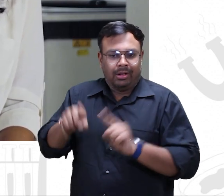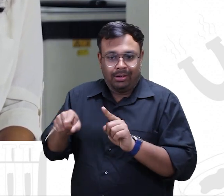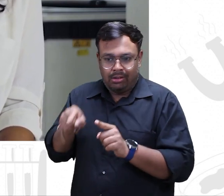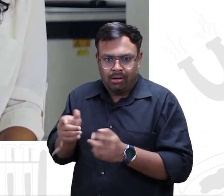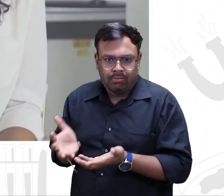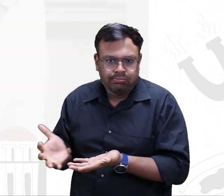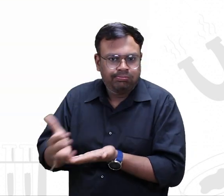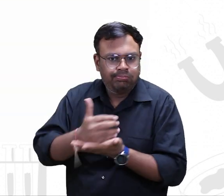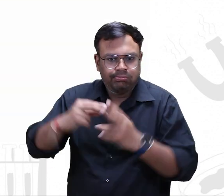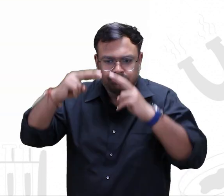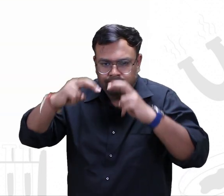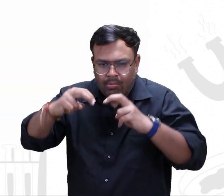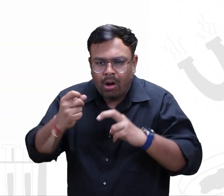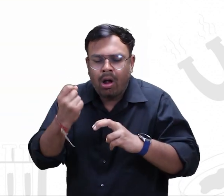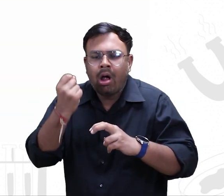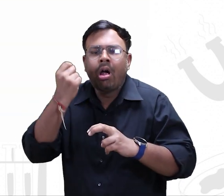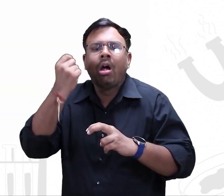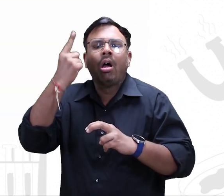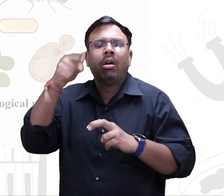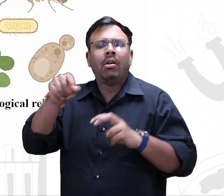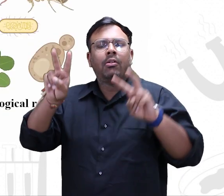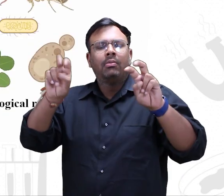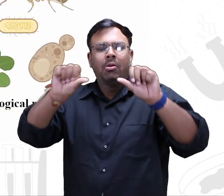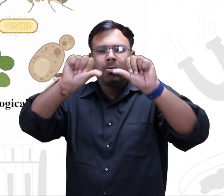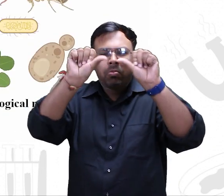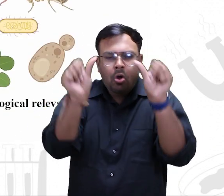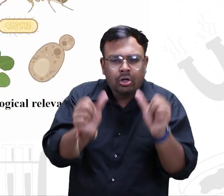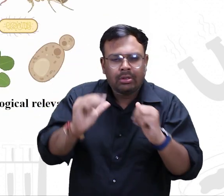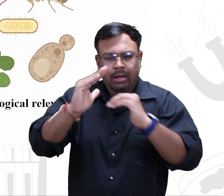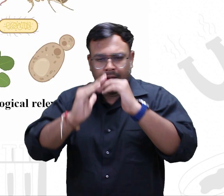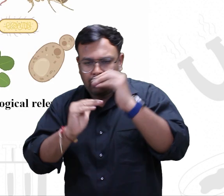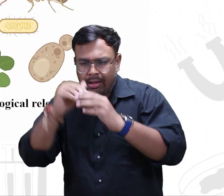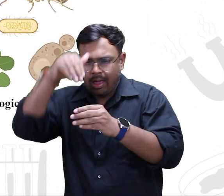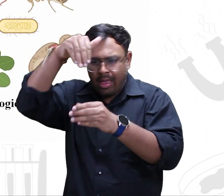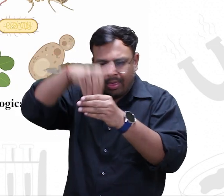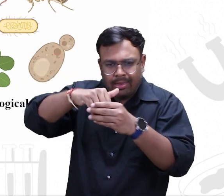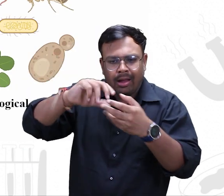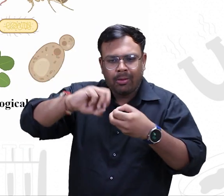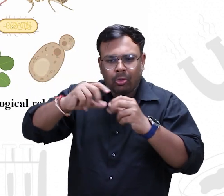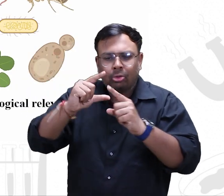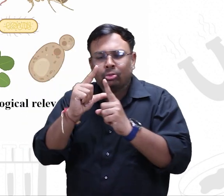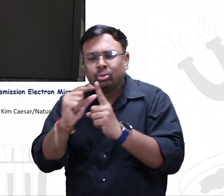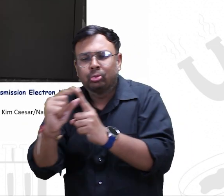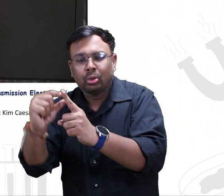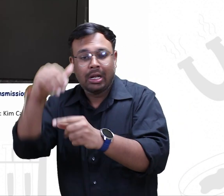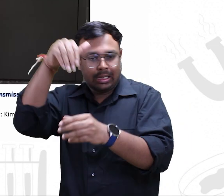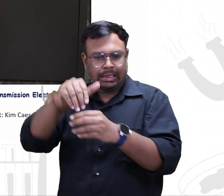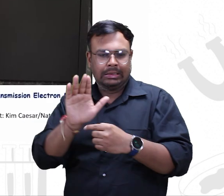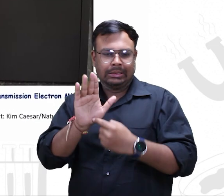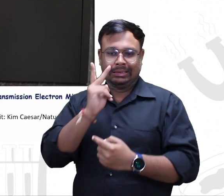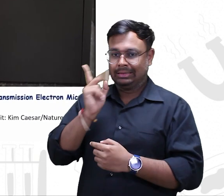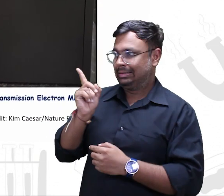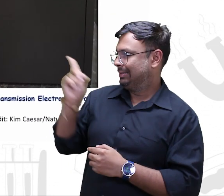a comprehensive analysis of the subject matter. The shape and structure of protein determines its function. We use